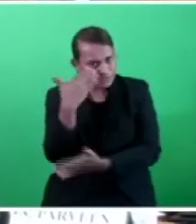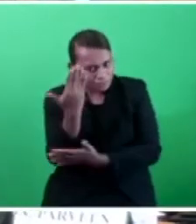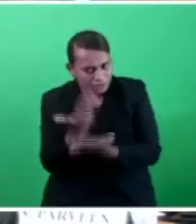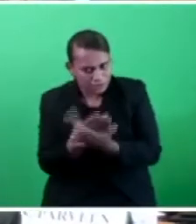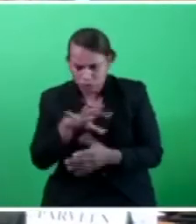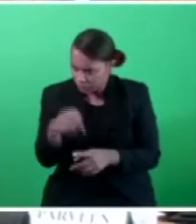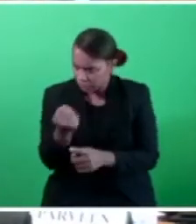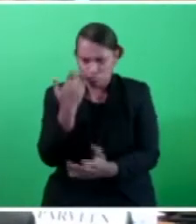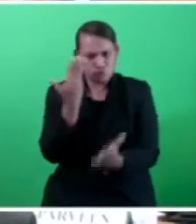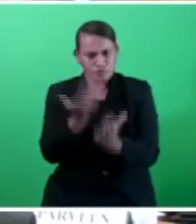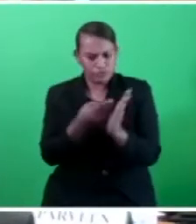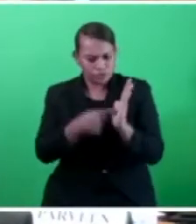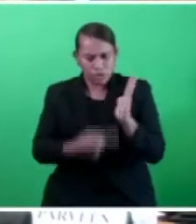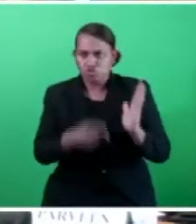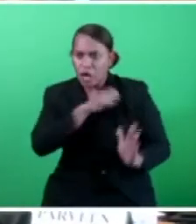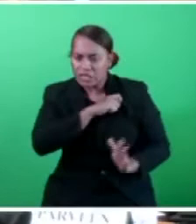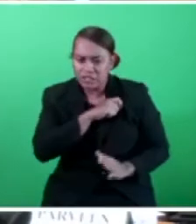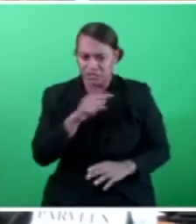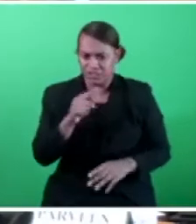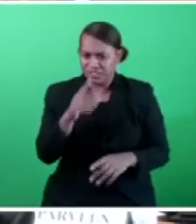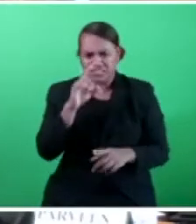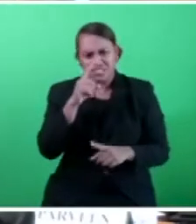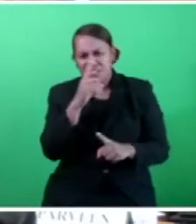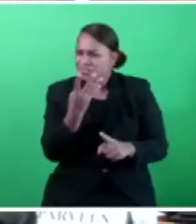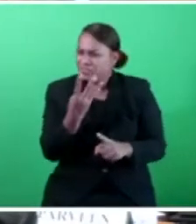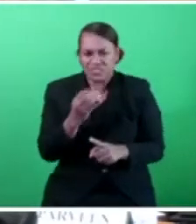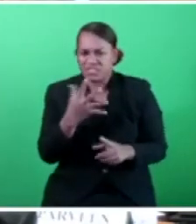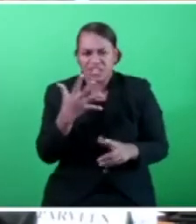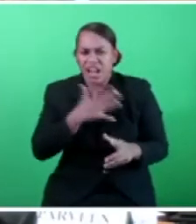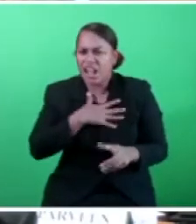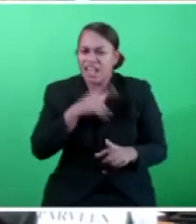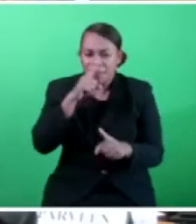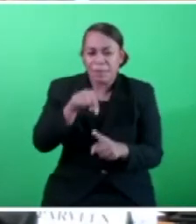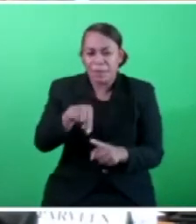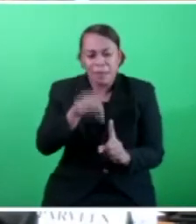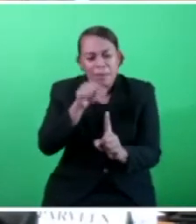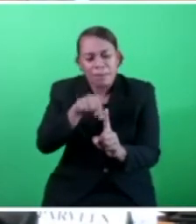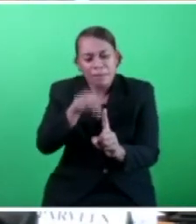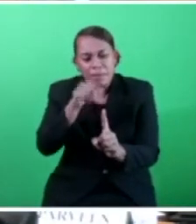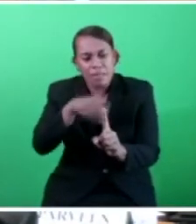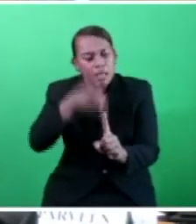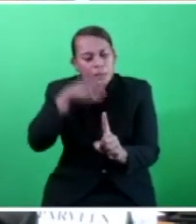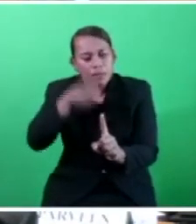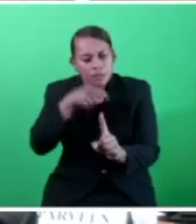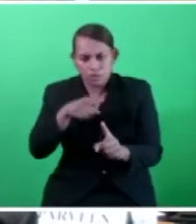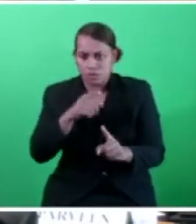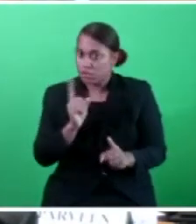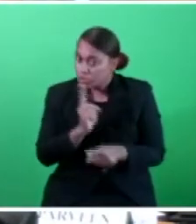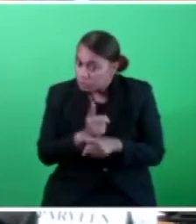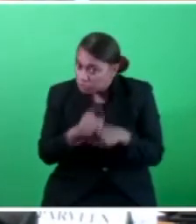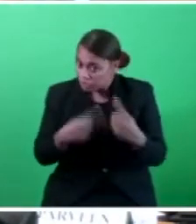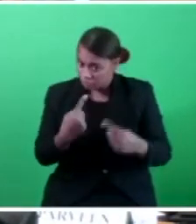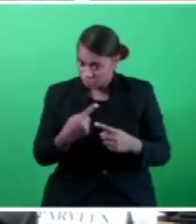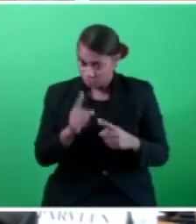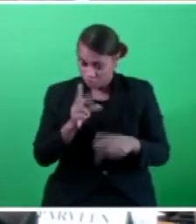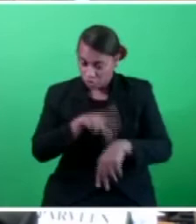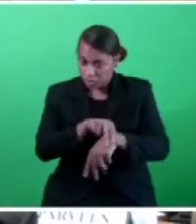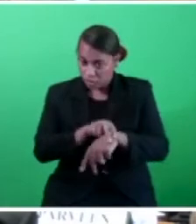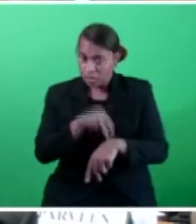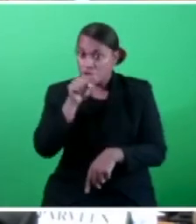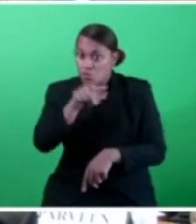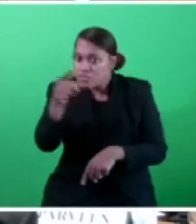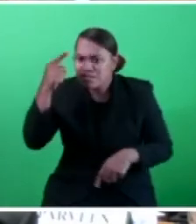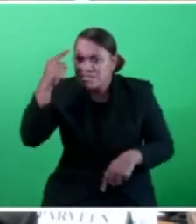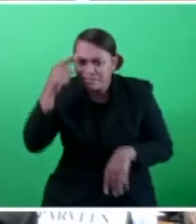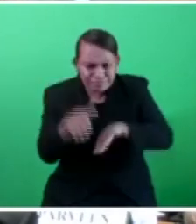Don't think about the likes on Facebook. Think about lives. And I'm talking as a doctor now. Think about lives. Think about what is the